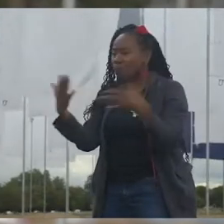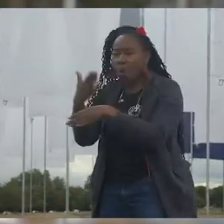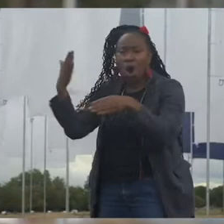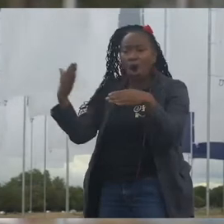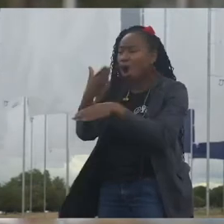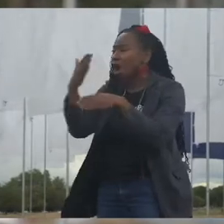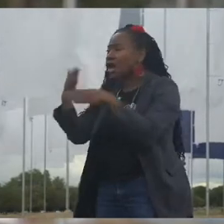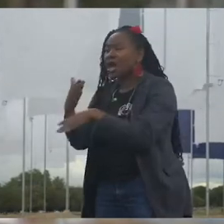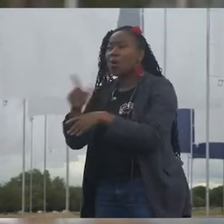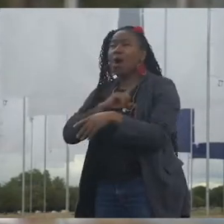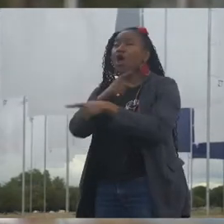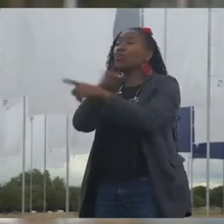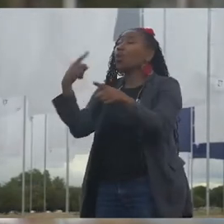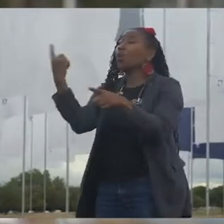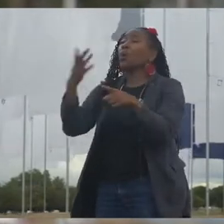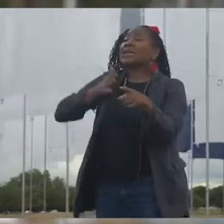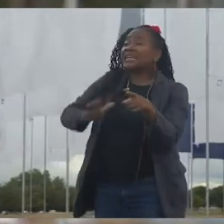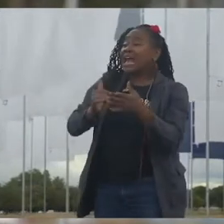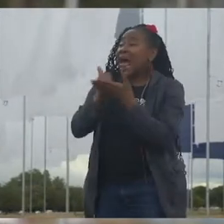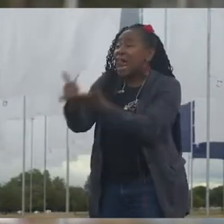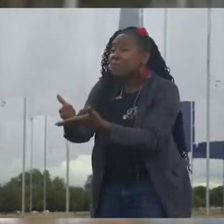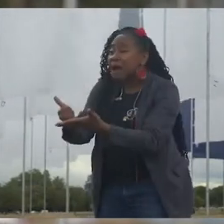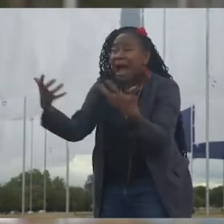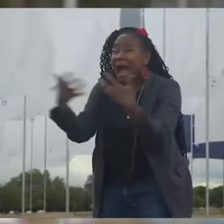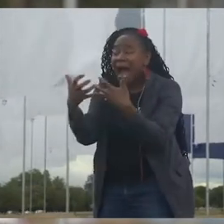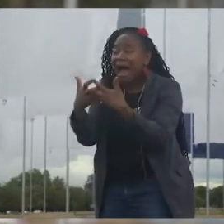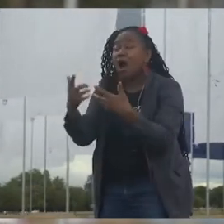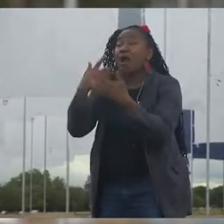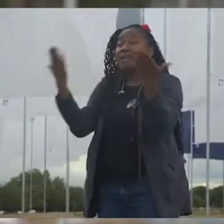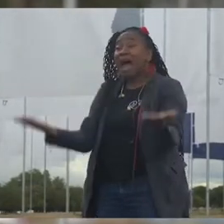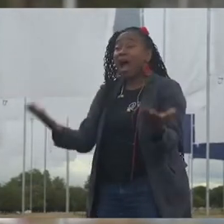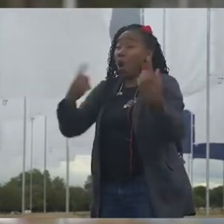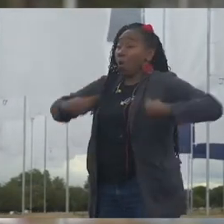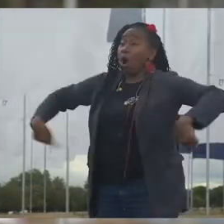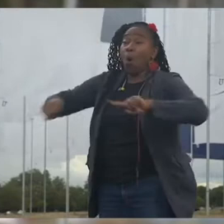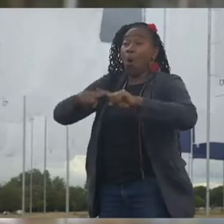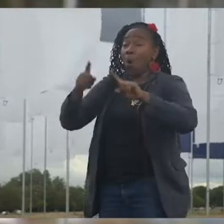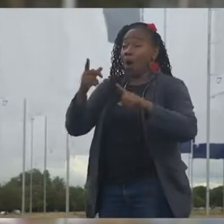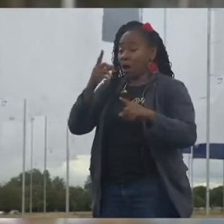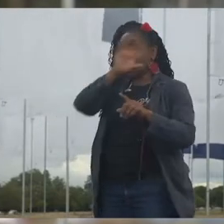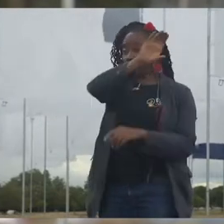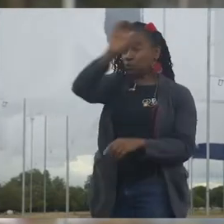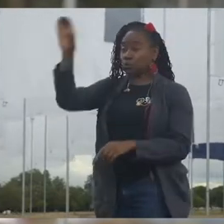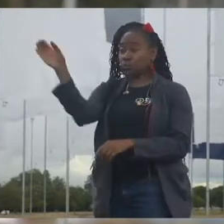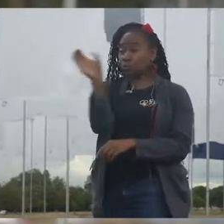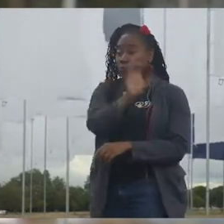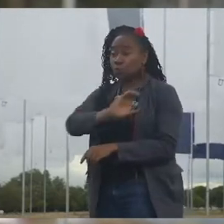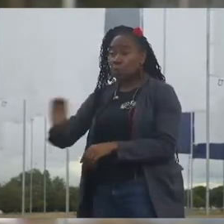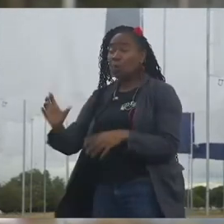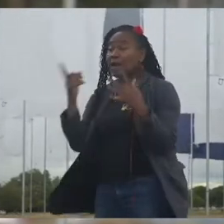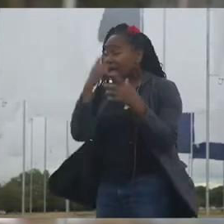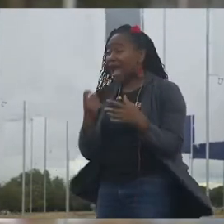new ways of working to help those people in need. And whilst we're all Zoomers now, we weren't back then, and you can't get